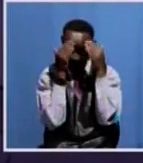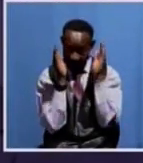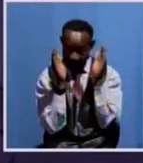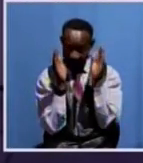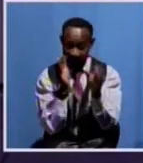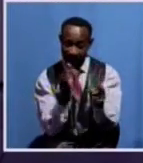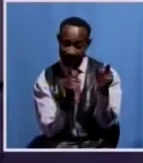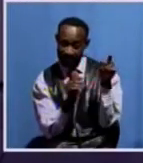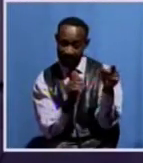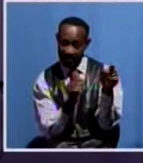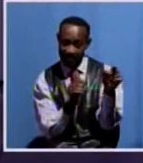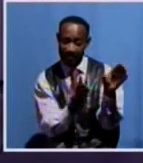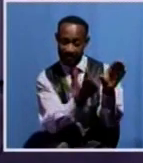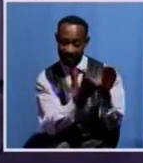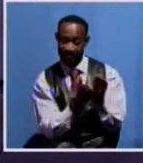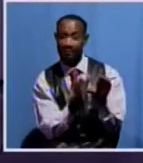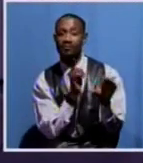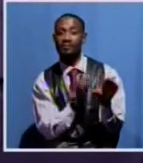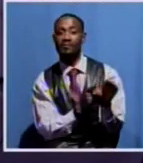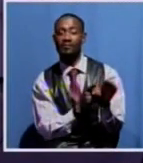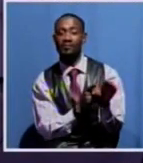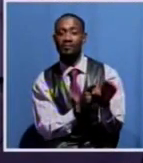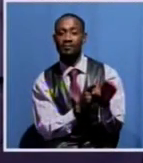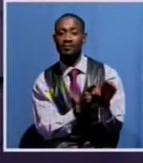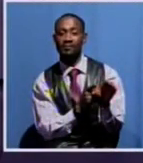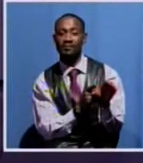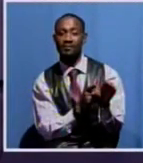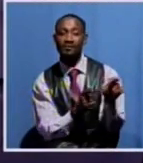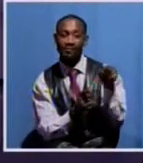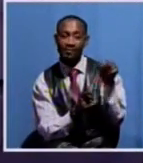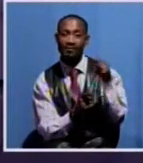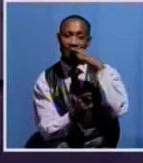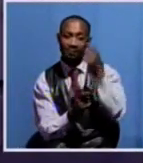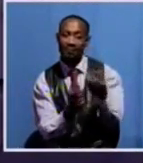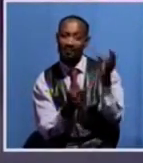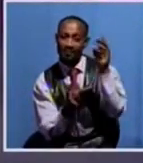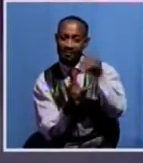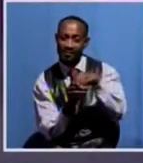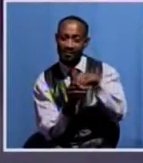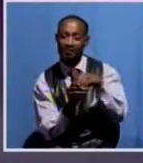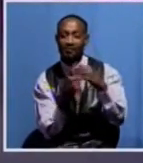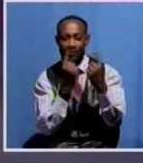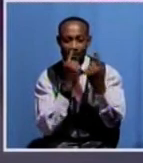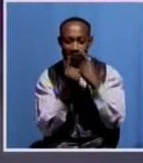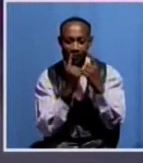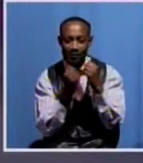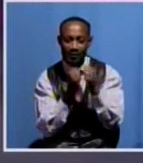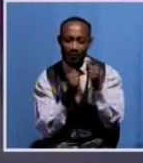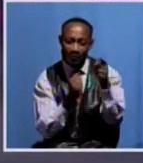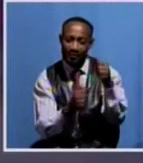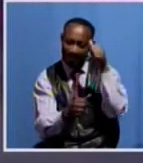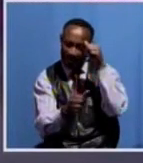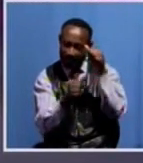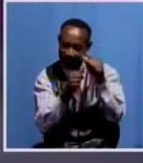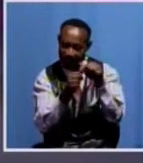the other side, the creditor. And the creditors have to be engaged. You have to speak to them. You have to agree terms on